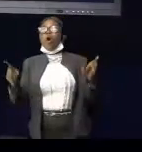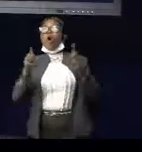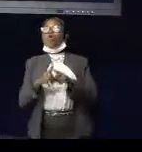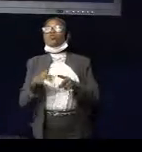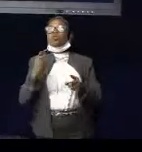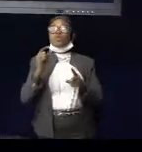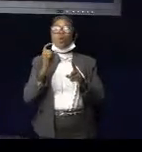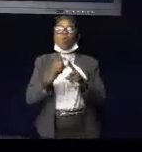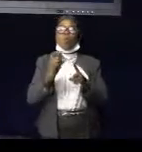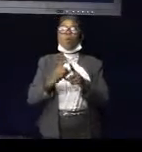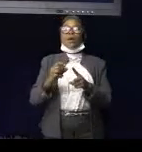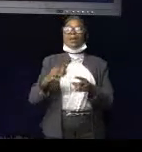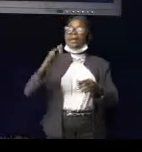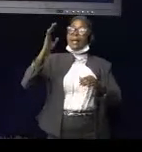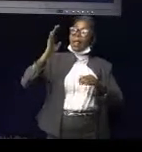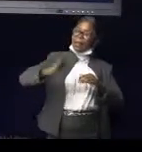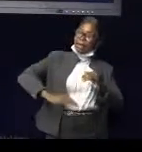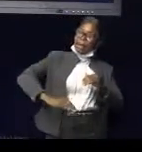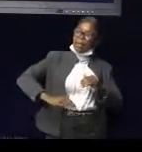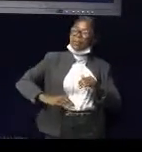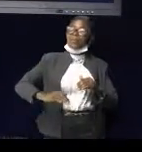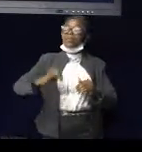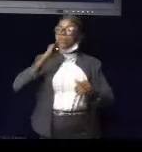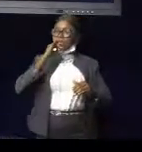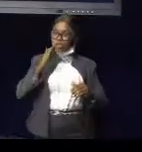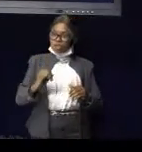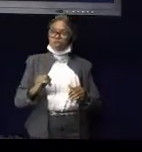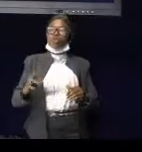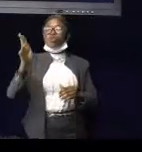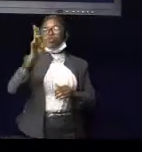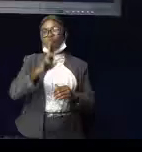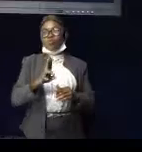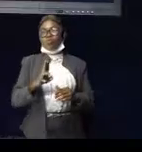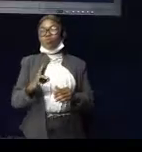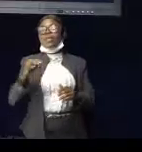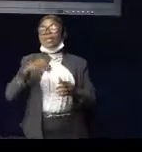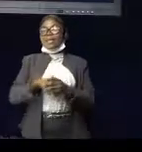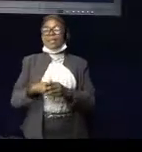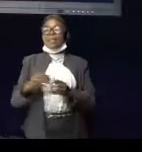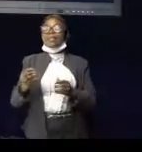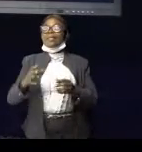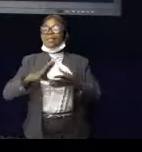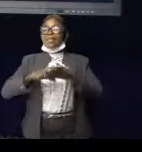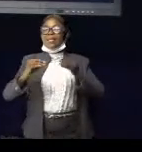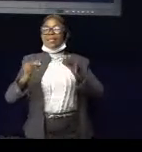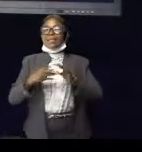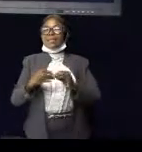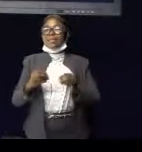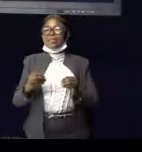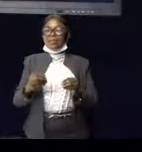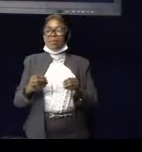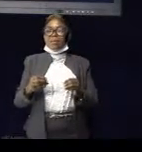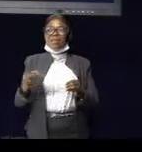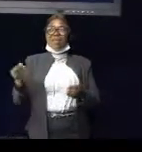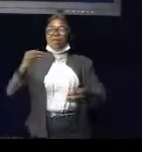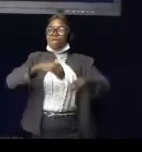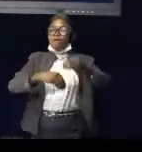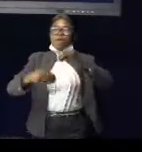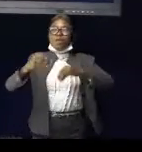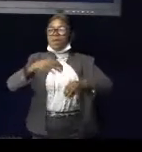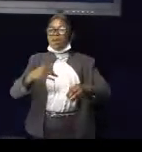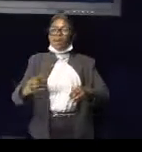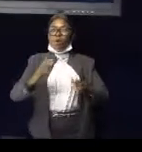Also, the word than is used in sentences involving comparative degree. When you are